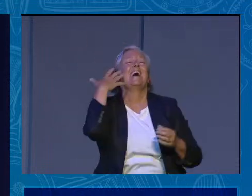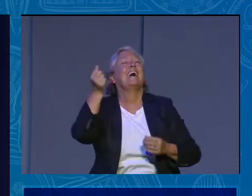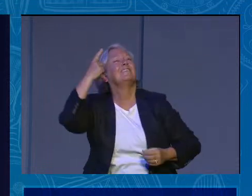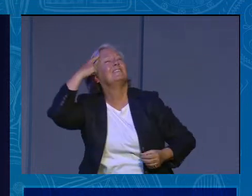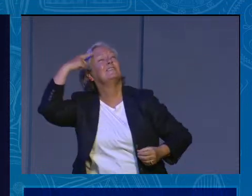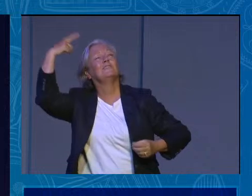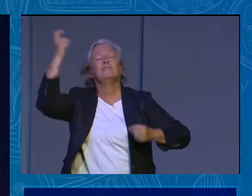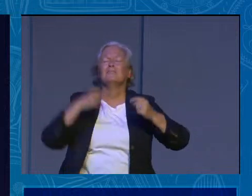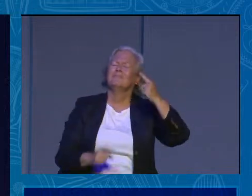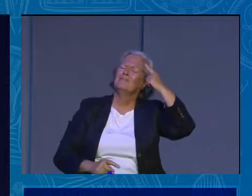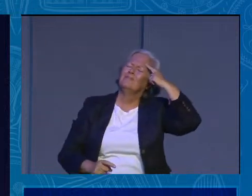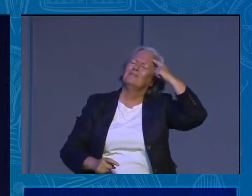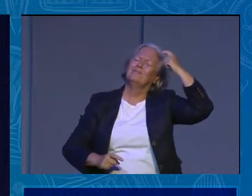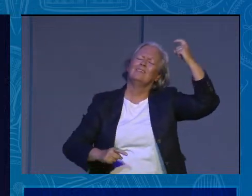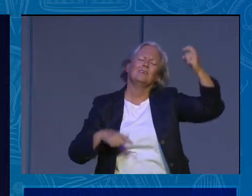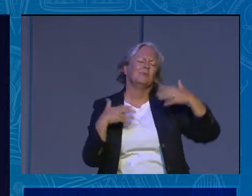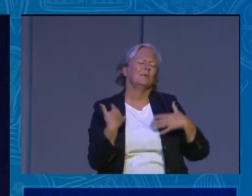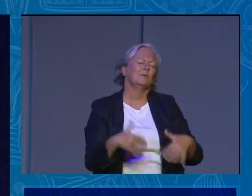are keeping me